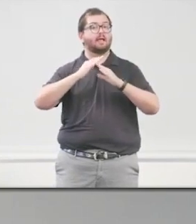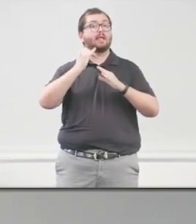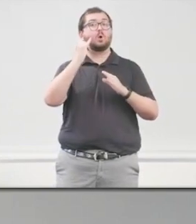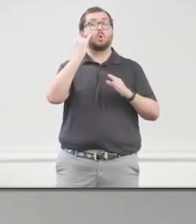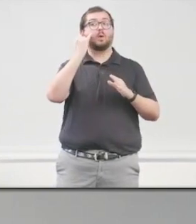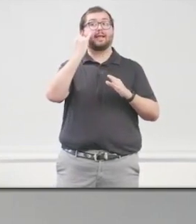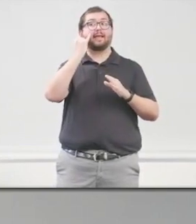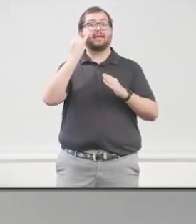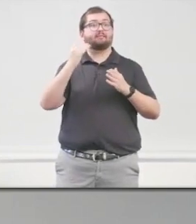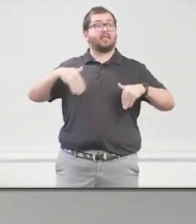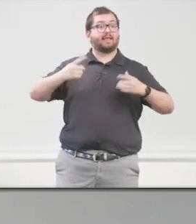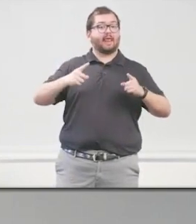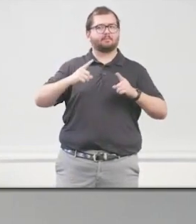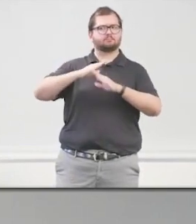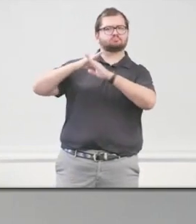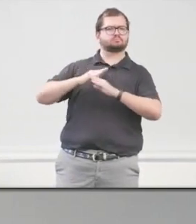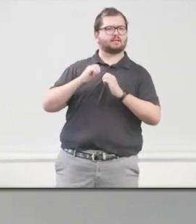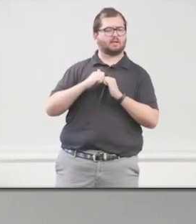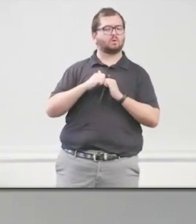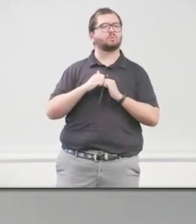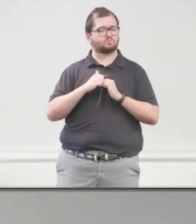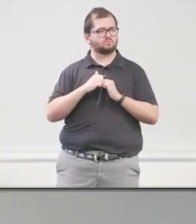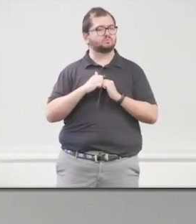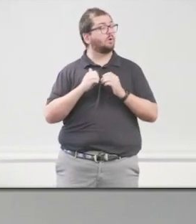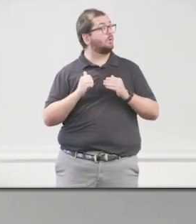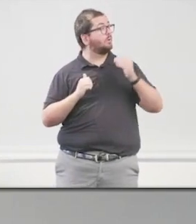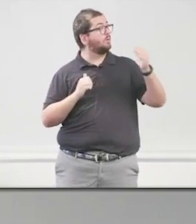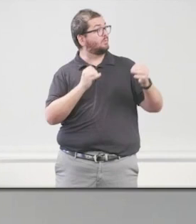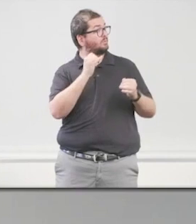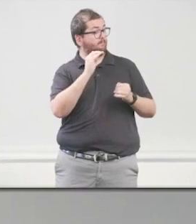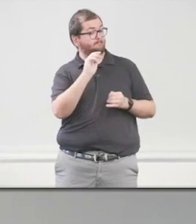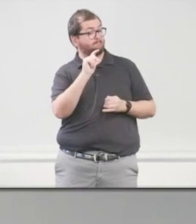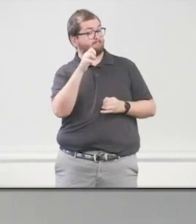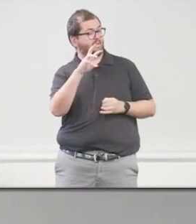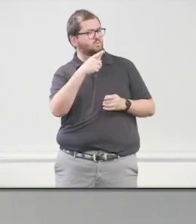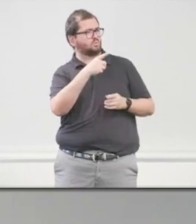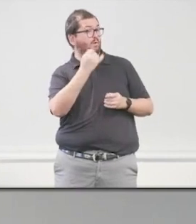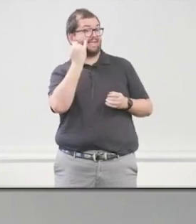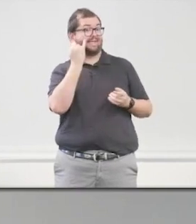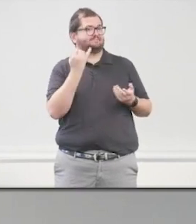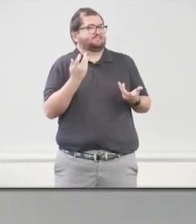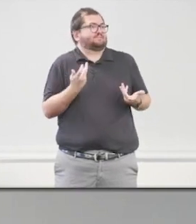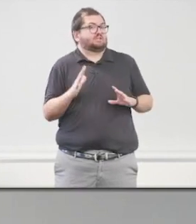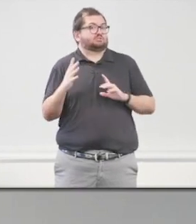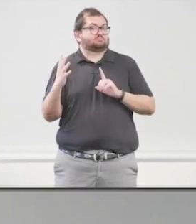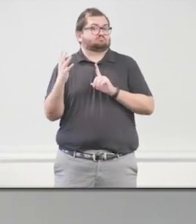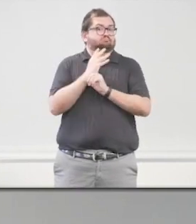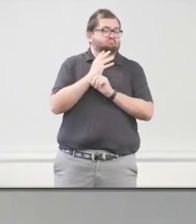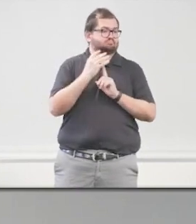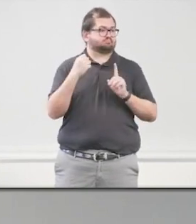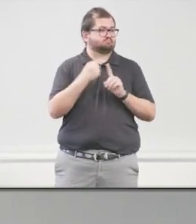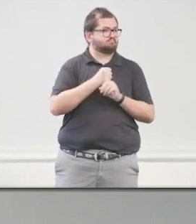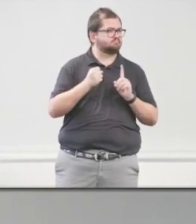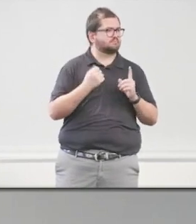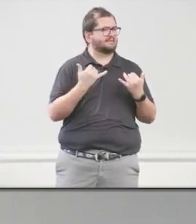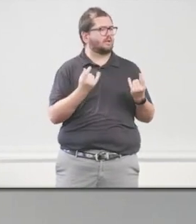So Matt, from your perspective, you guys come in when the bad day has already happened. What are some of the most impactful threats that you're seeing? The stuff